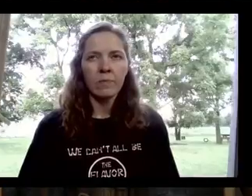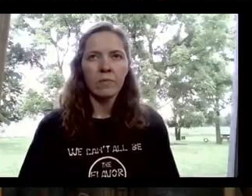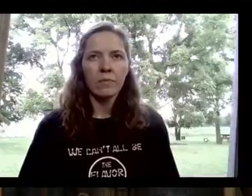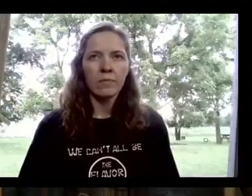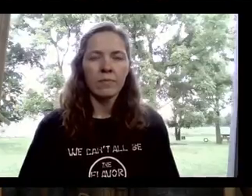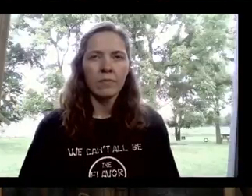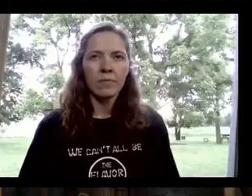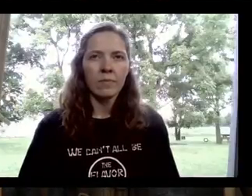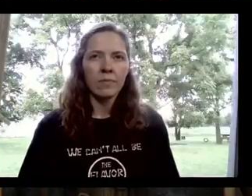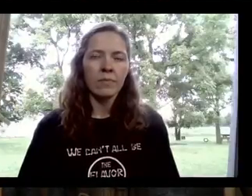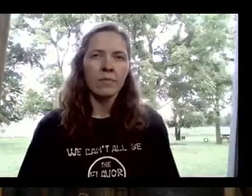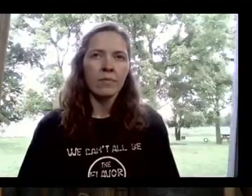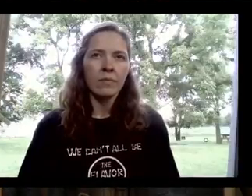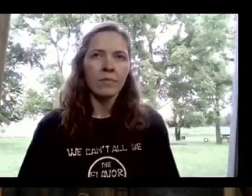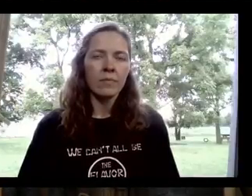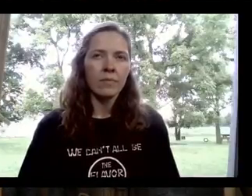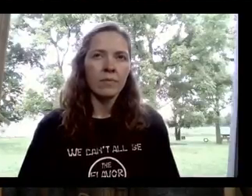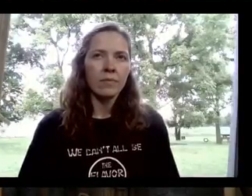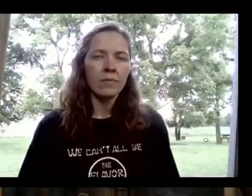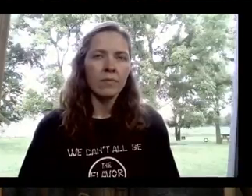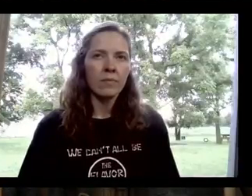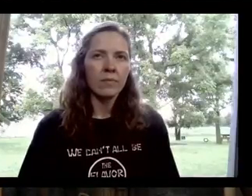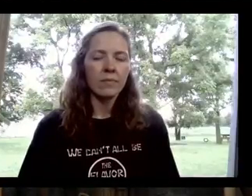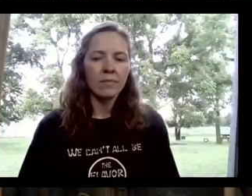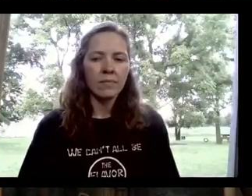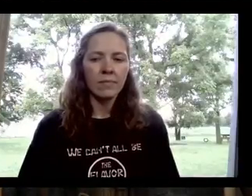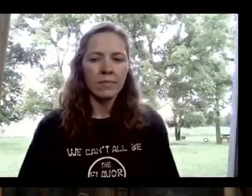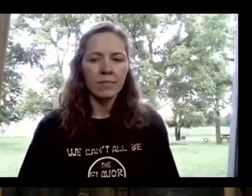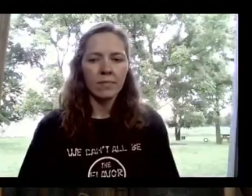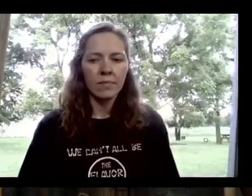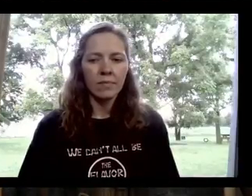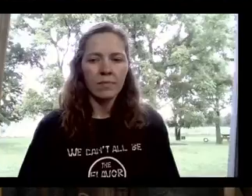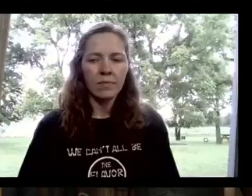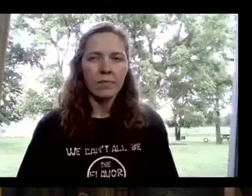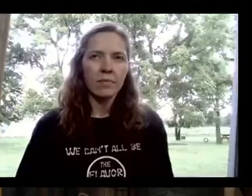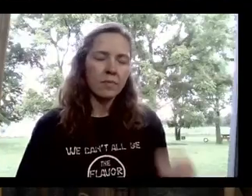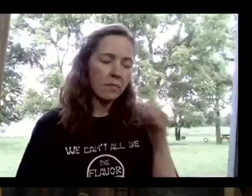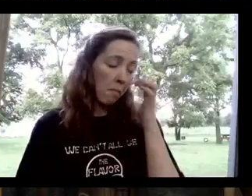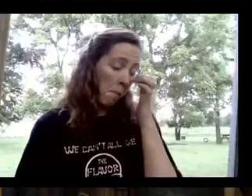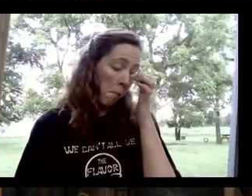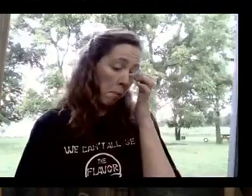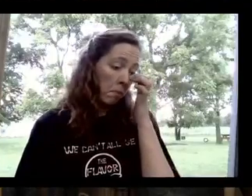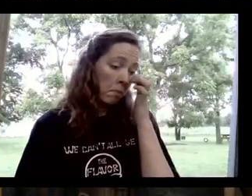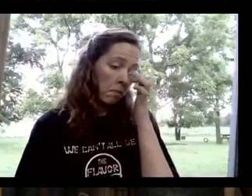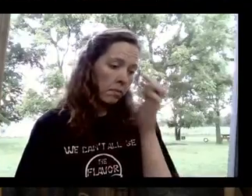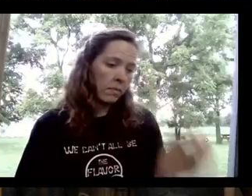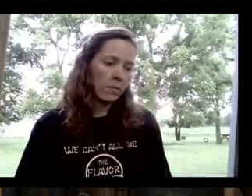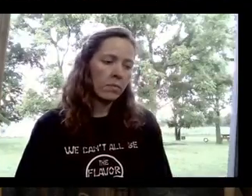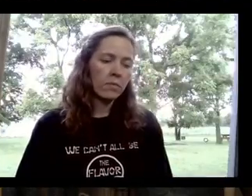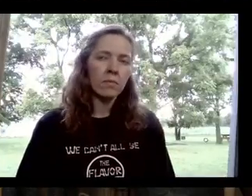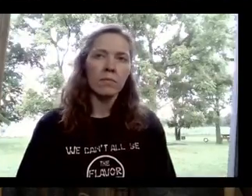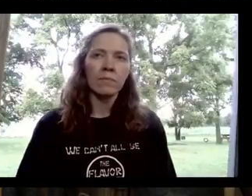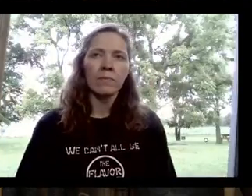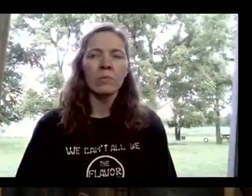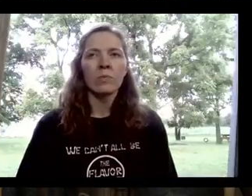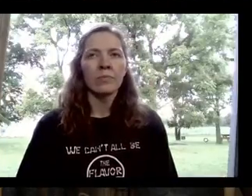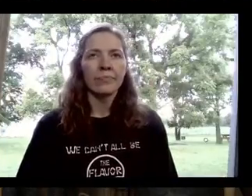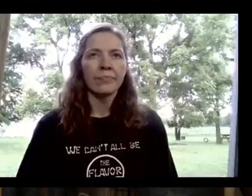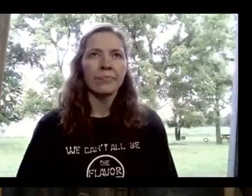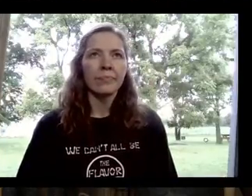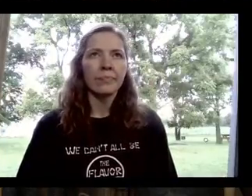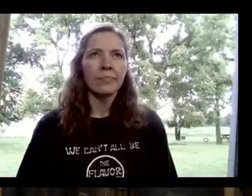of that is so high that I don't know if it's reasonably worth it. And I'm talking